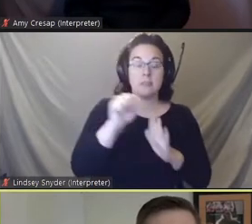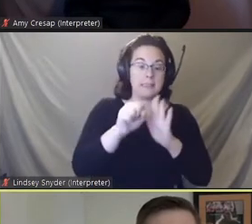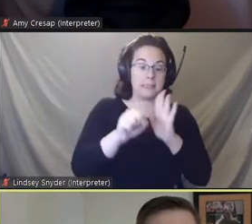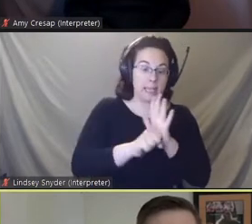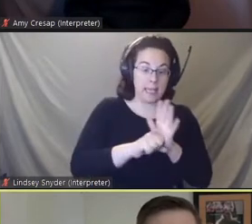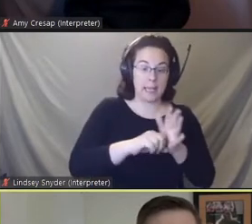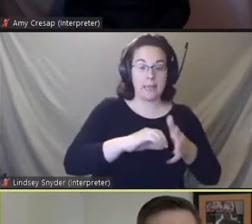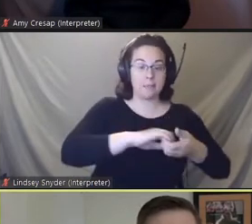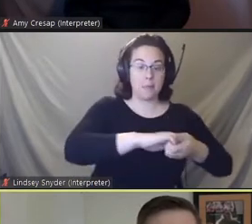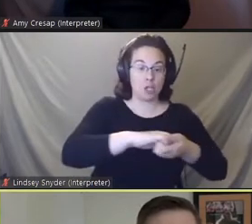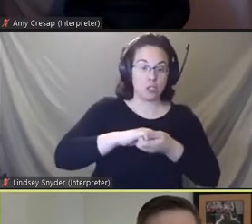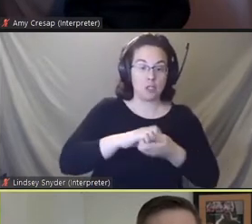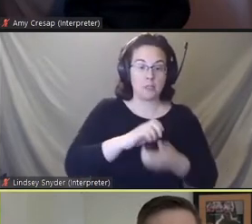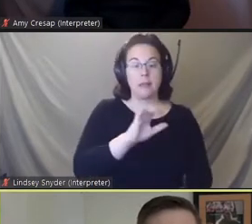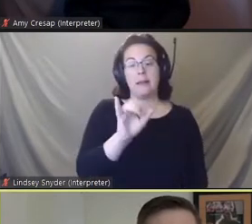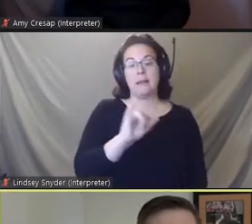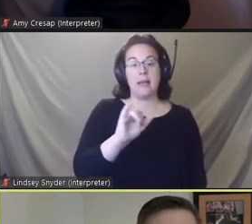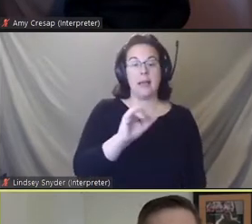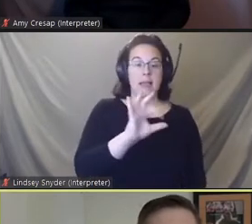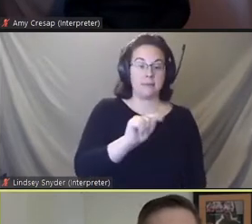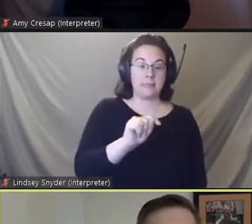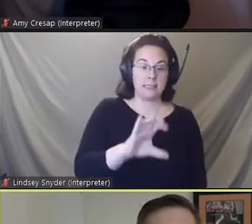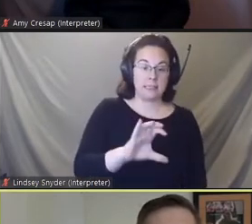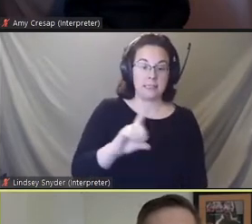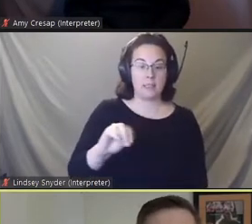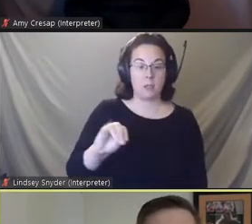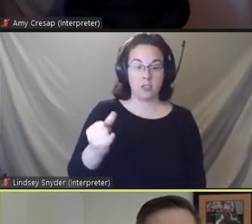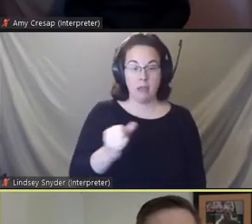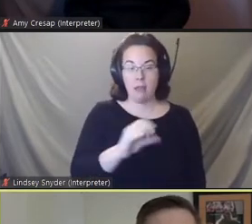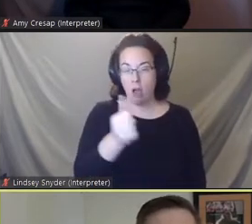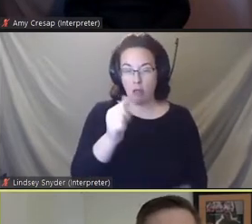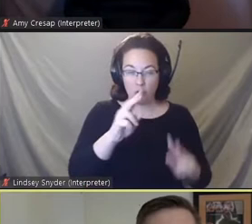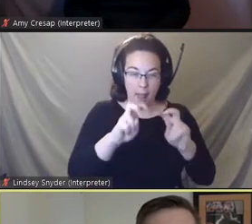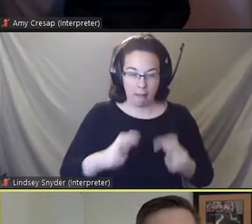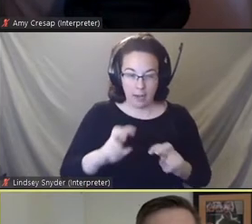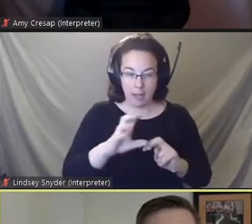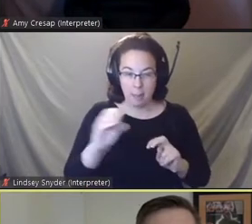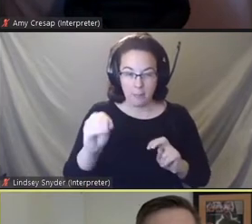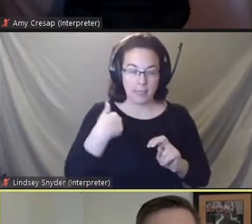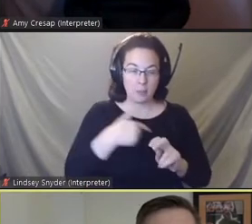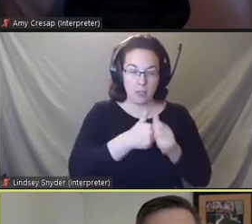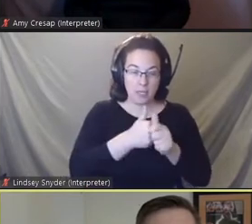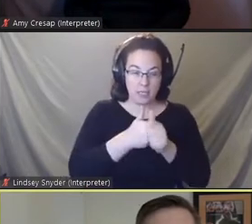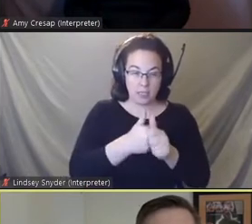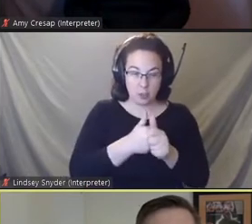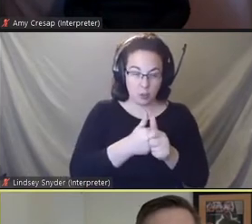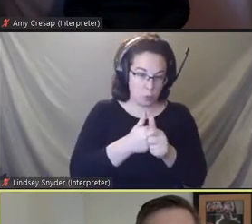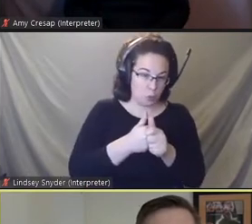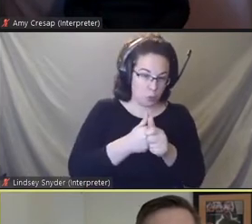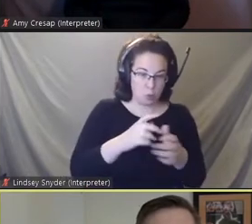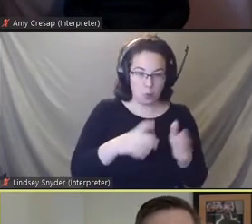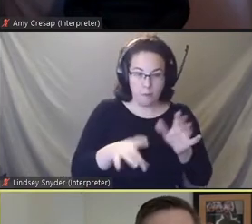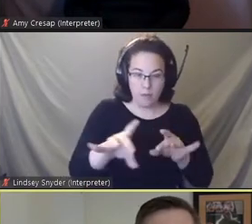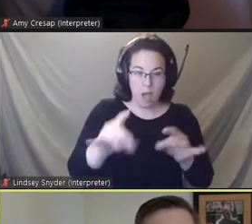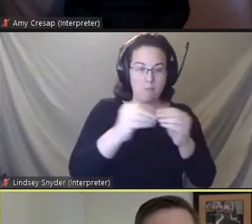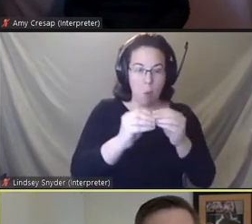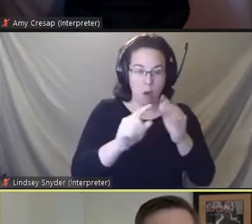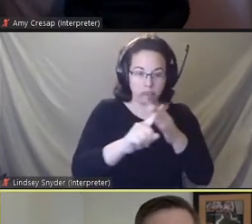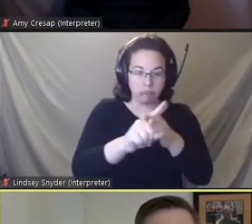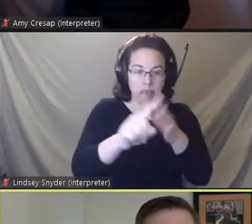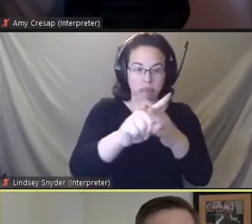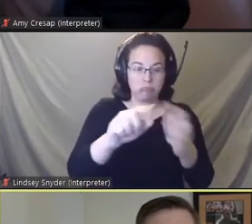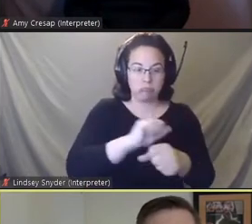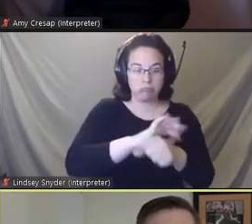DOJ, as well as industry and analytics companies, we've been able to continue to track emerging COVID-19 scams and publicize